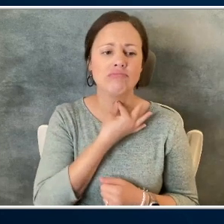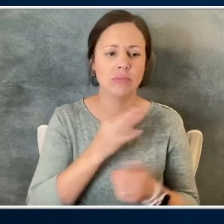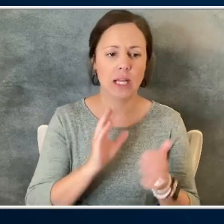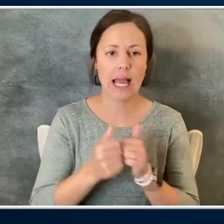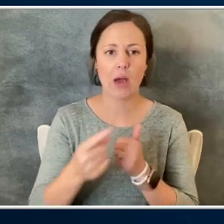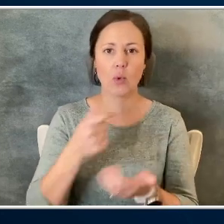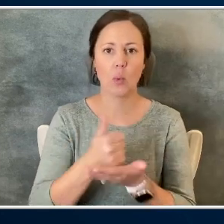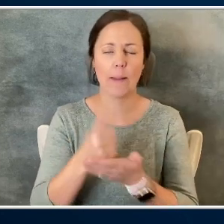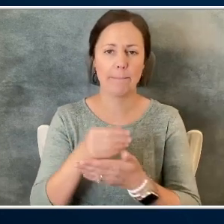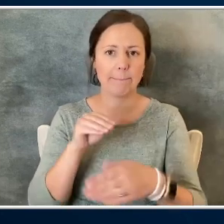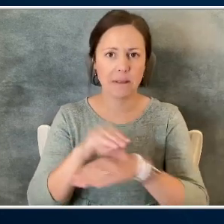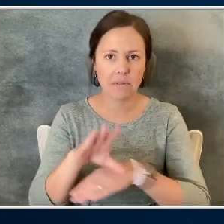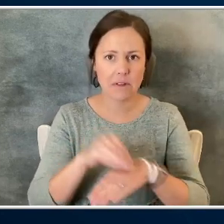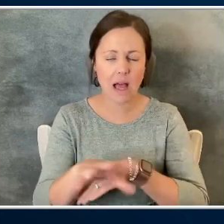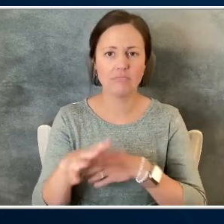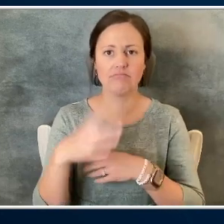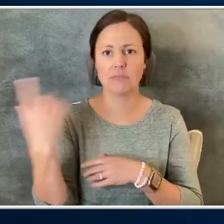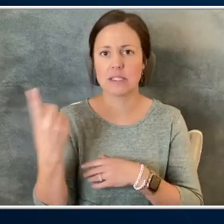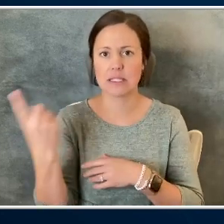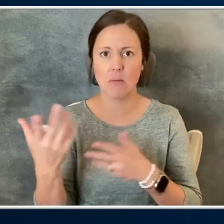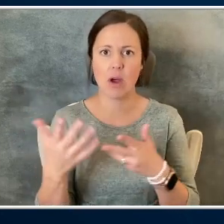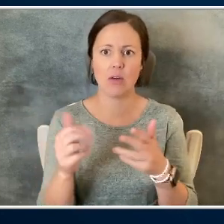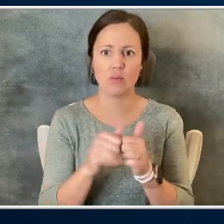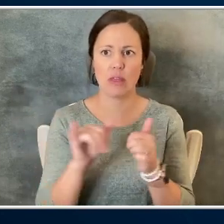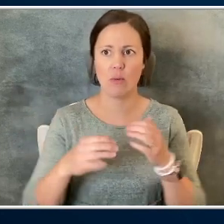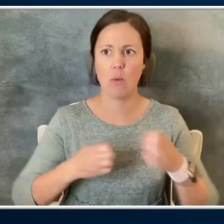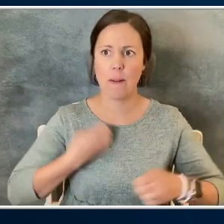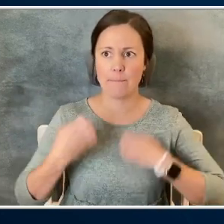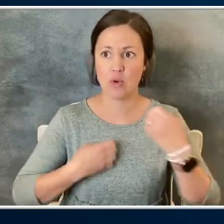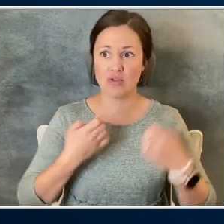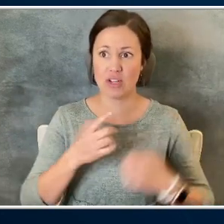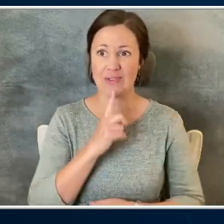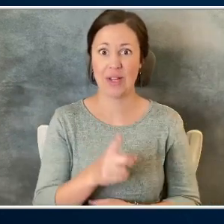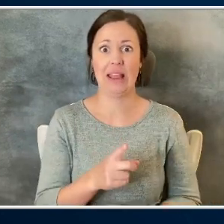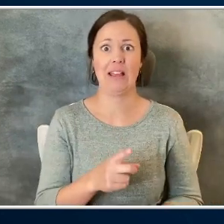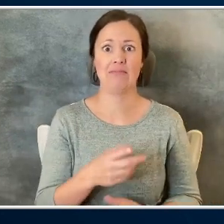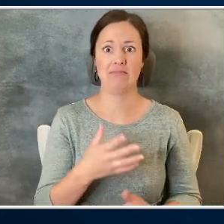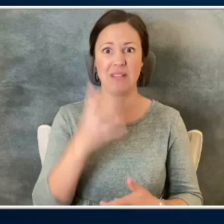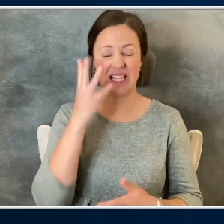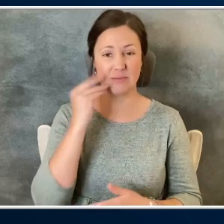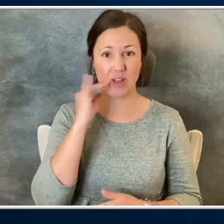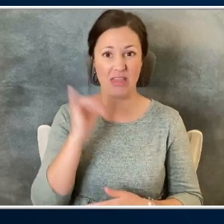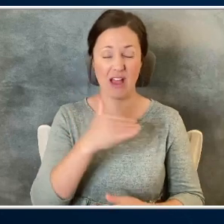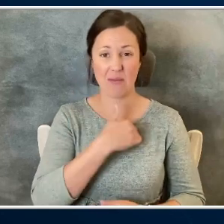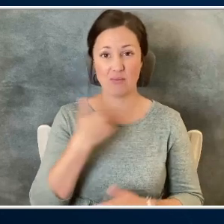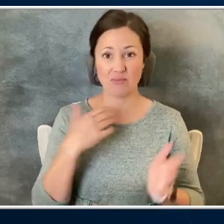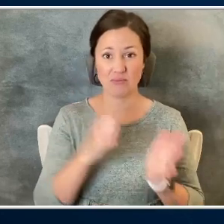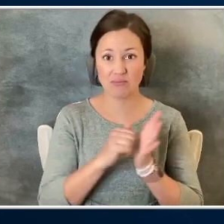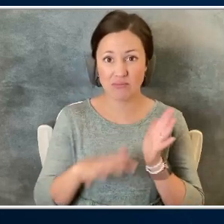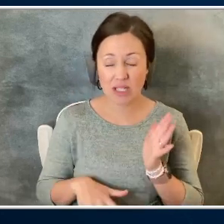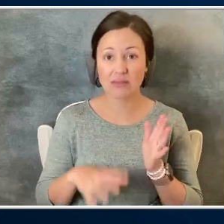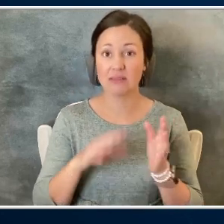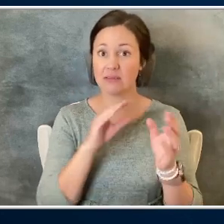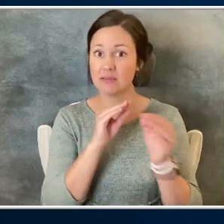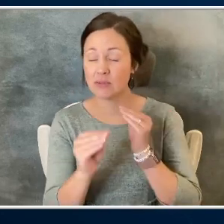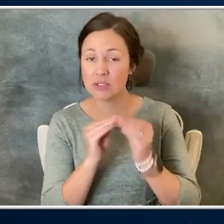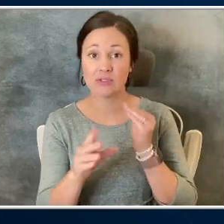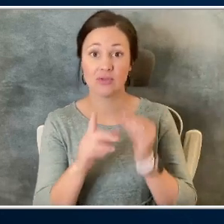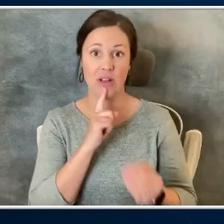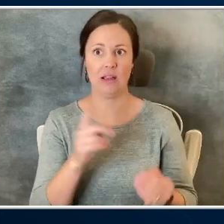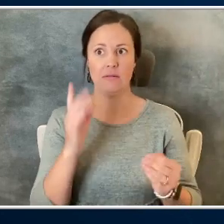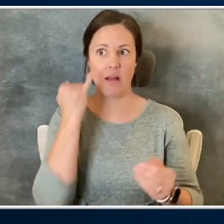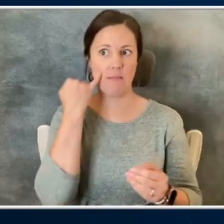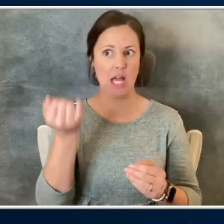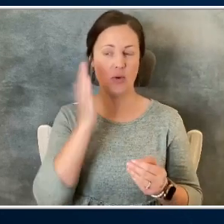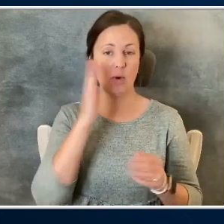the emotions, just the sheer emotions of going through a mastectomy and reconstruction. He writes, I imagine this would be a very challenging